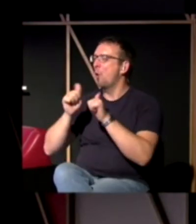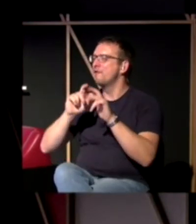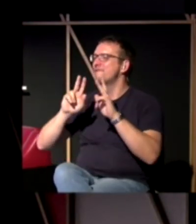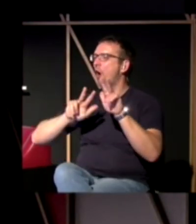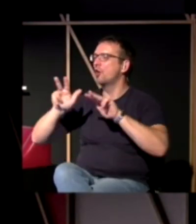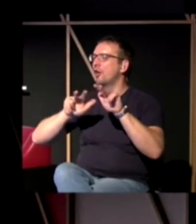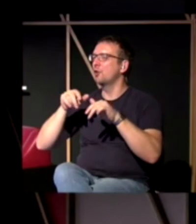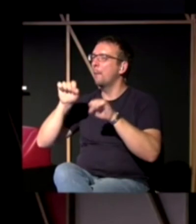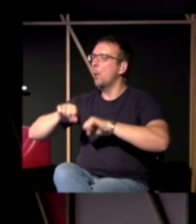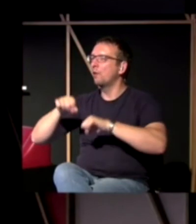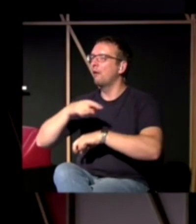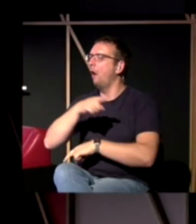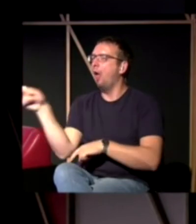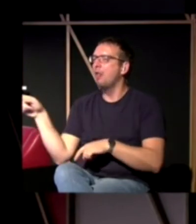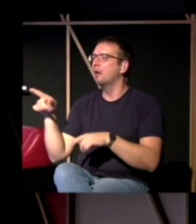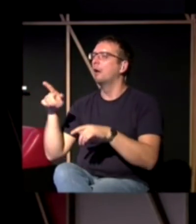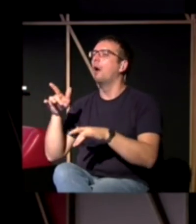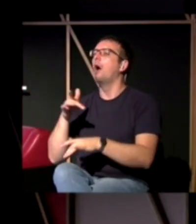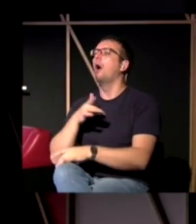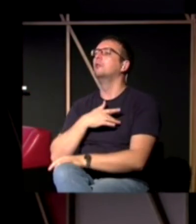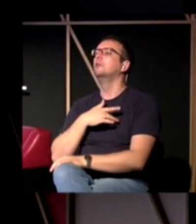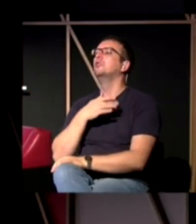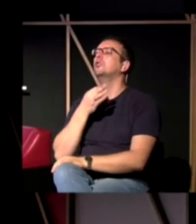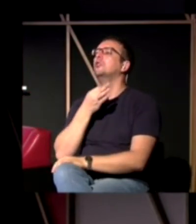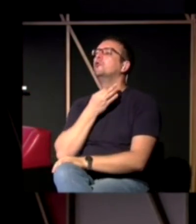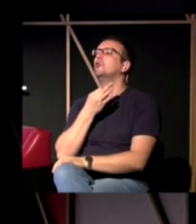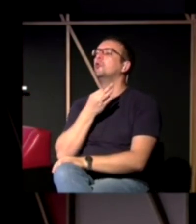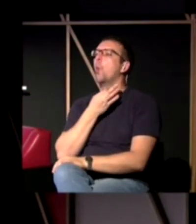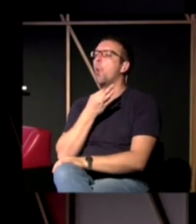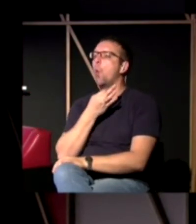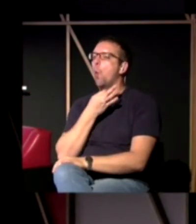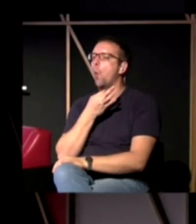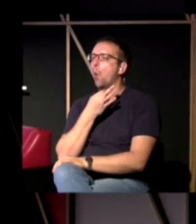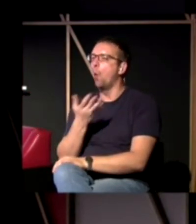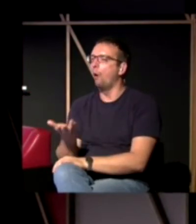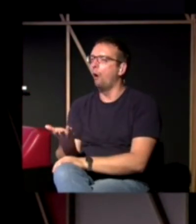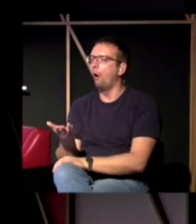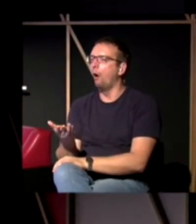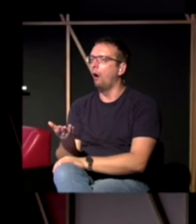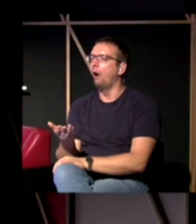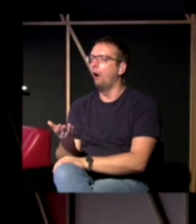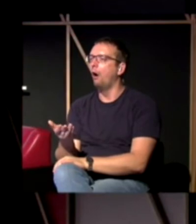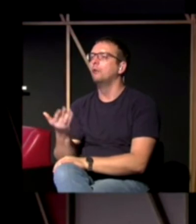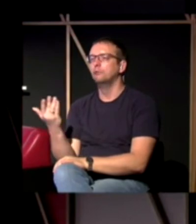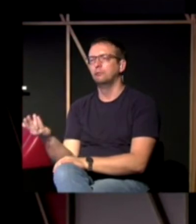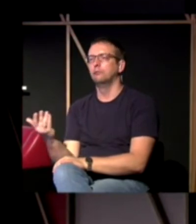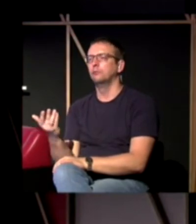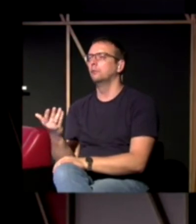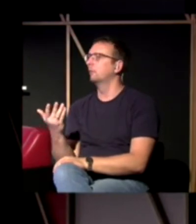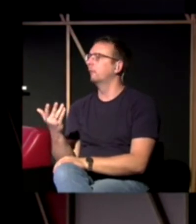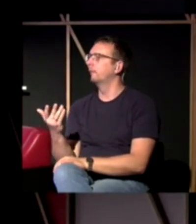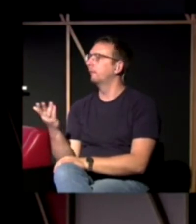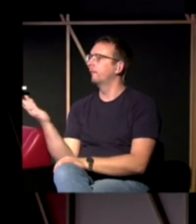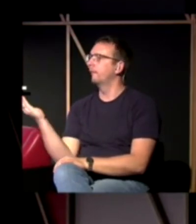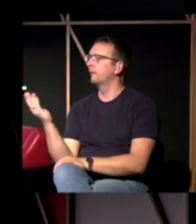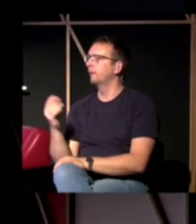it by the rules of FIFA on our stadiums. They say, how? I do not know what is offside. Who is playing at